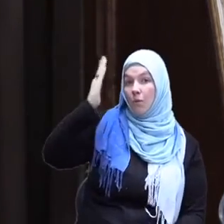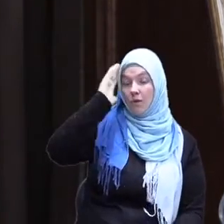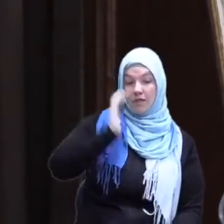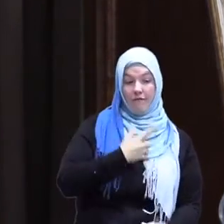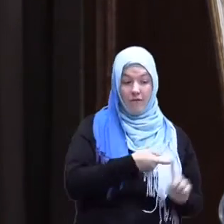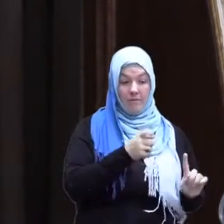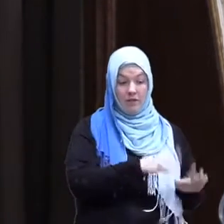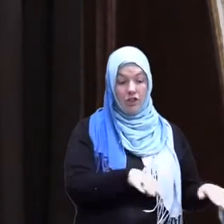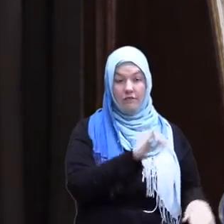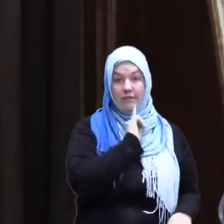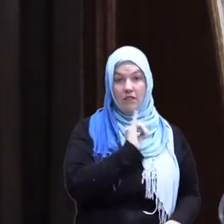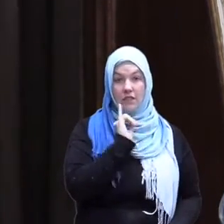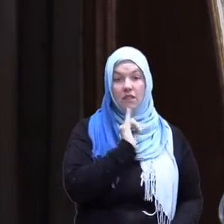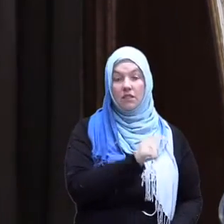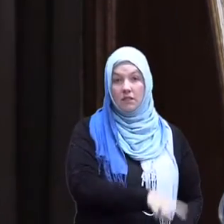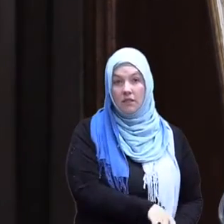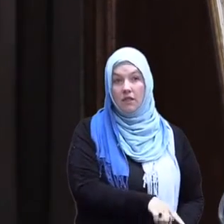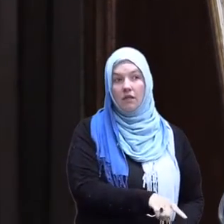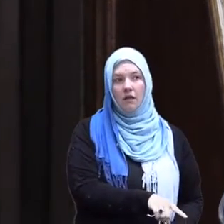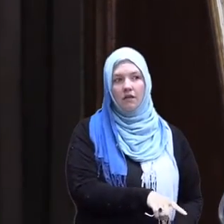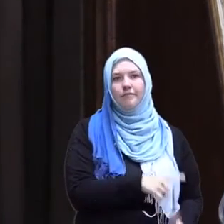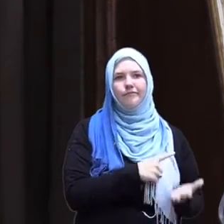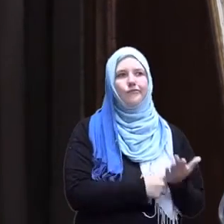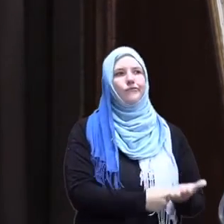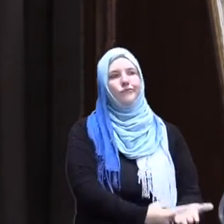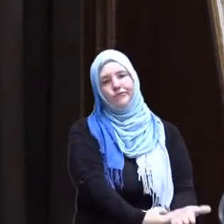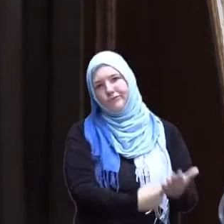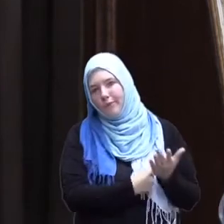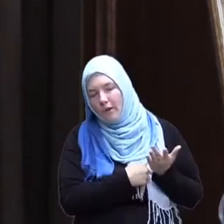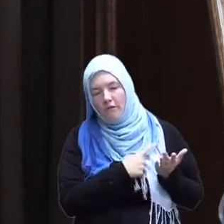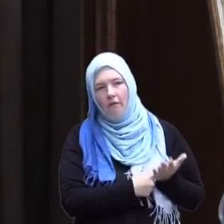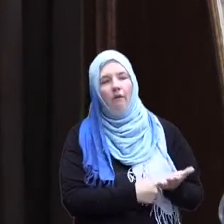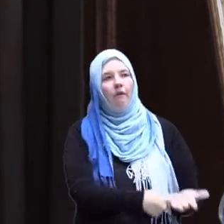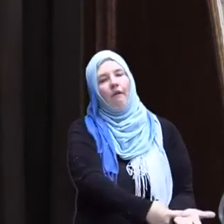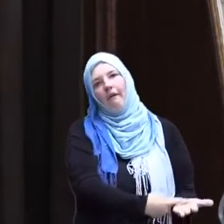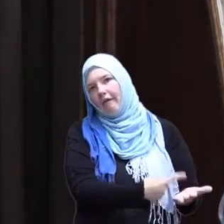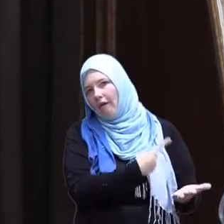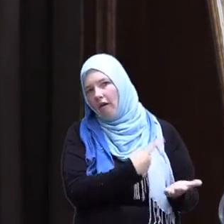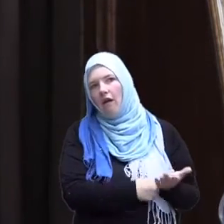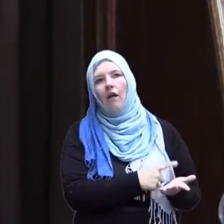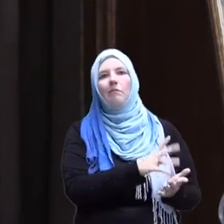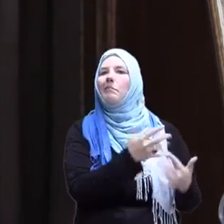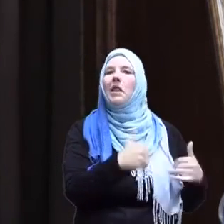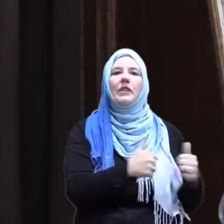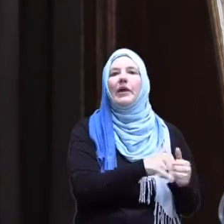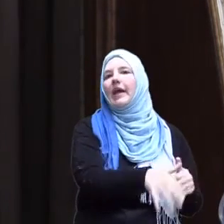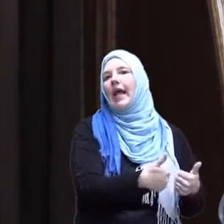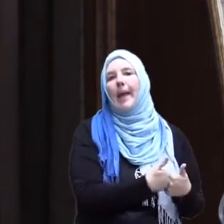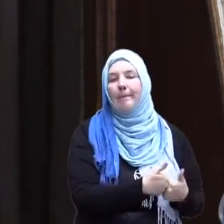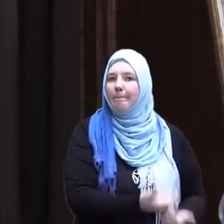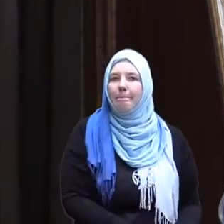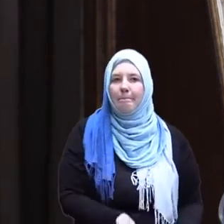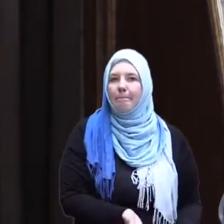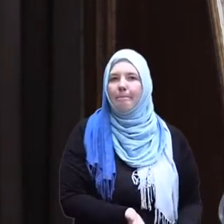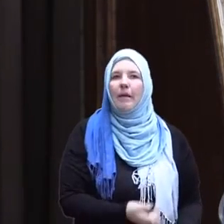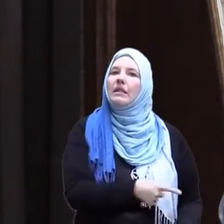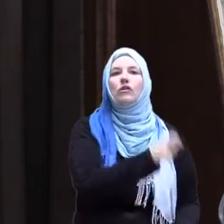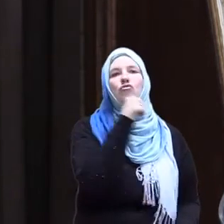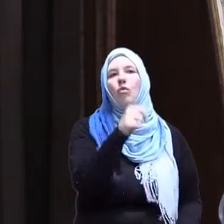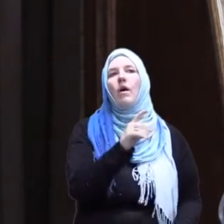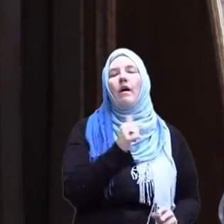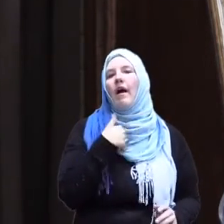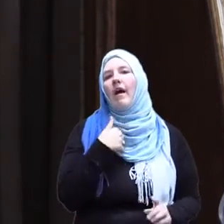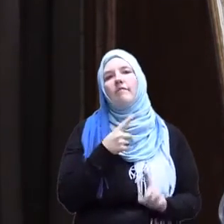them, endless discussions, for endless games. No point